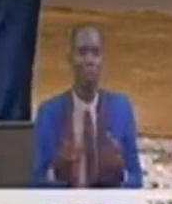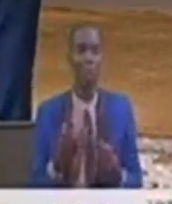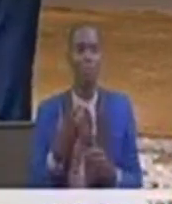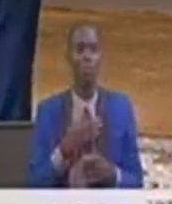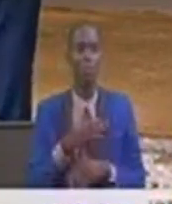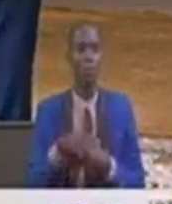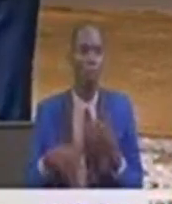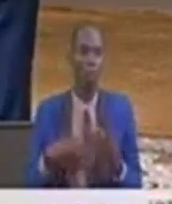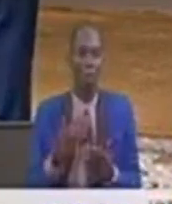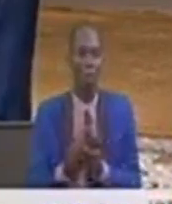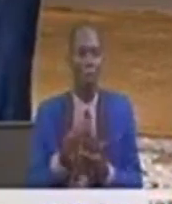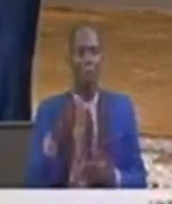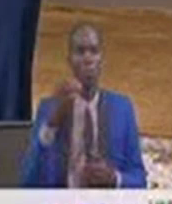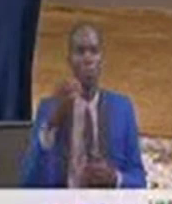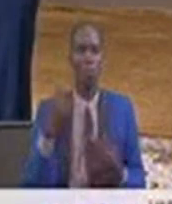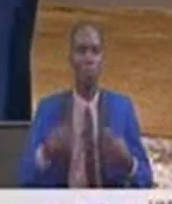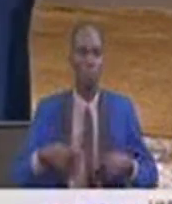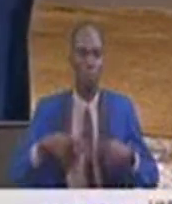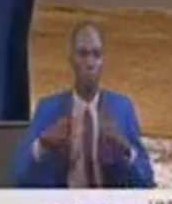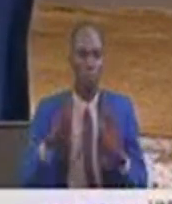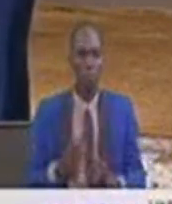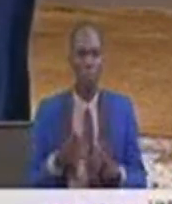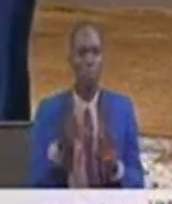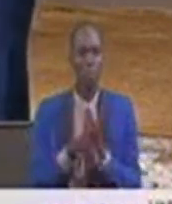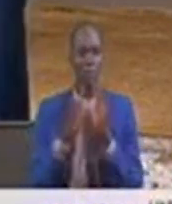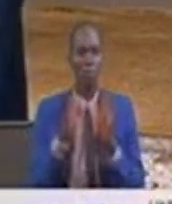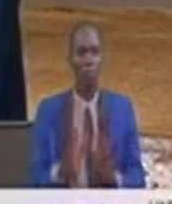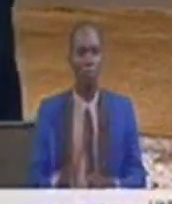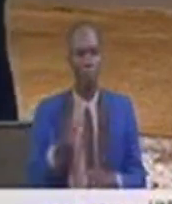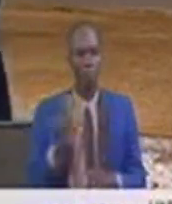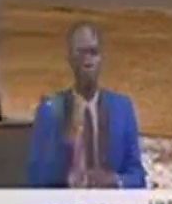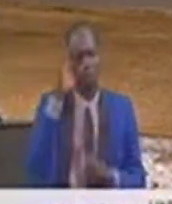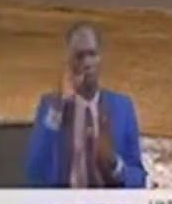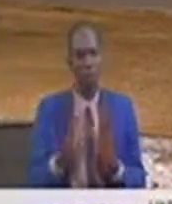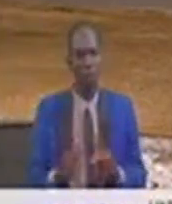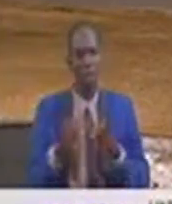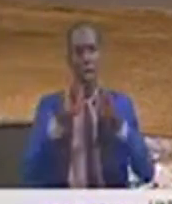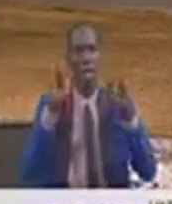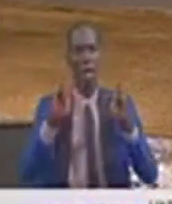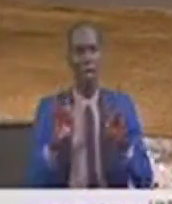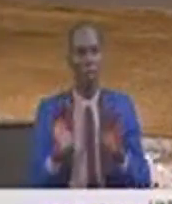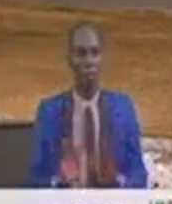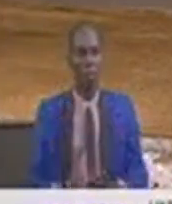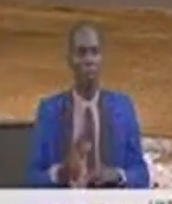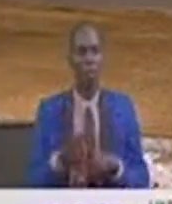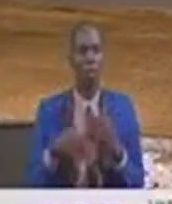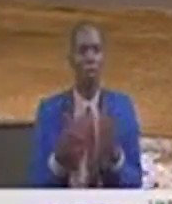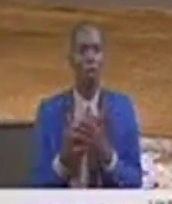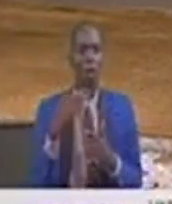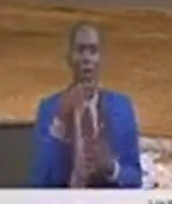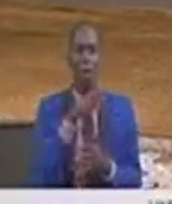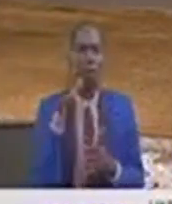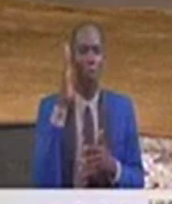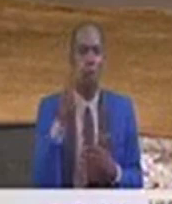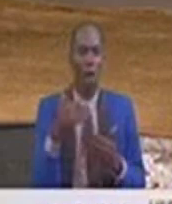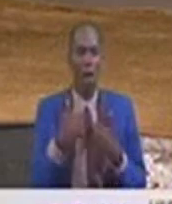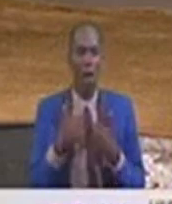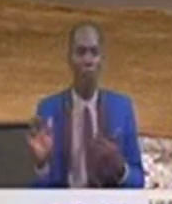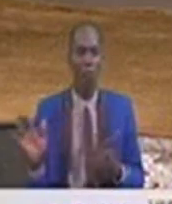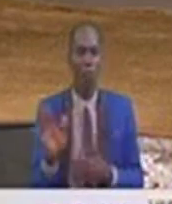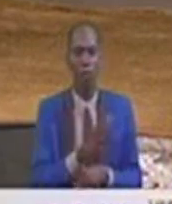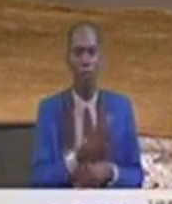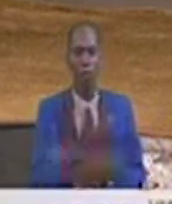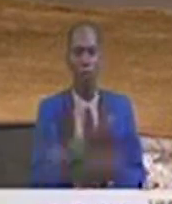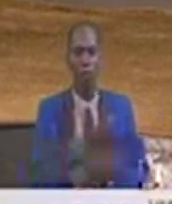mongers and the sorcerers and the idolaters and all liars shall have their part in the lake,